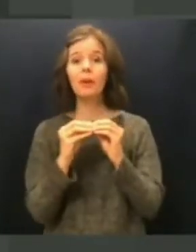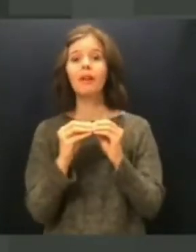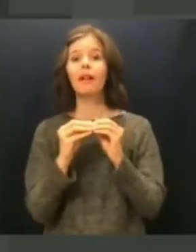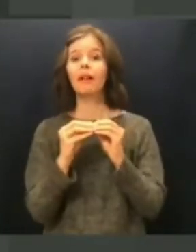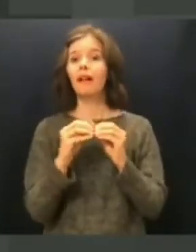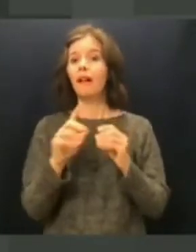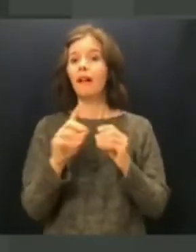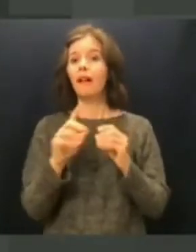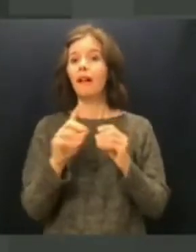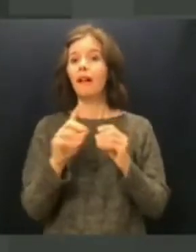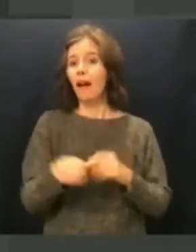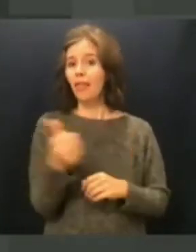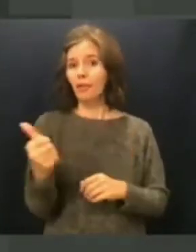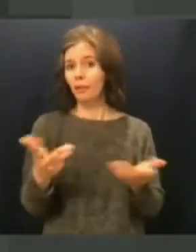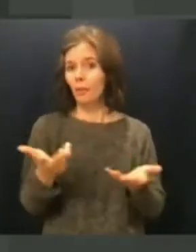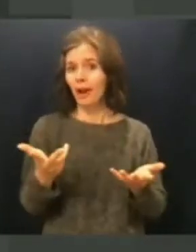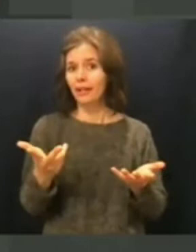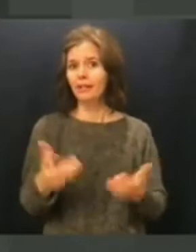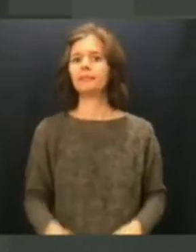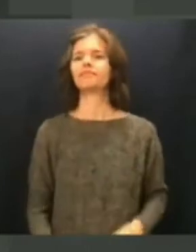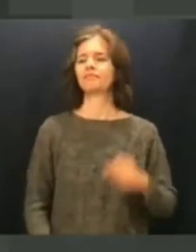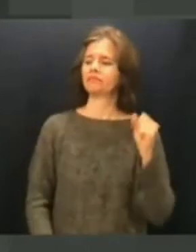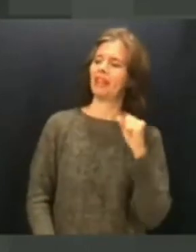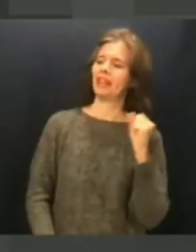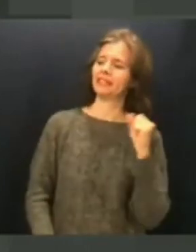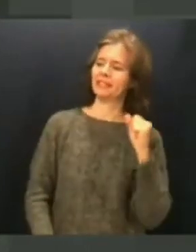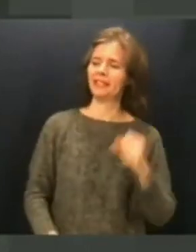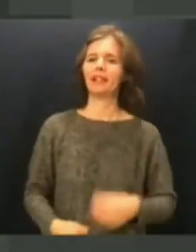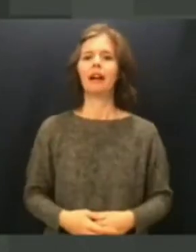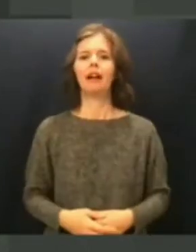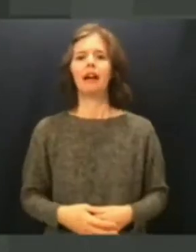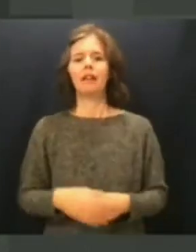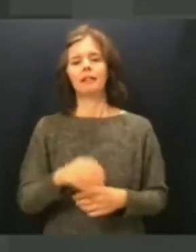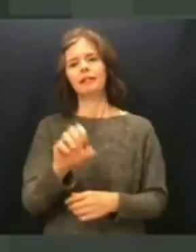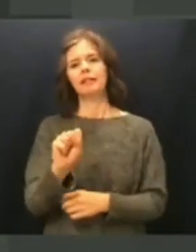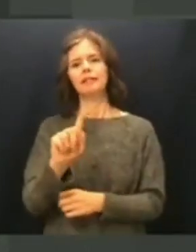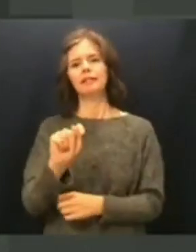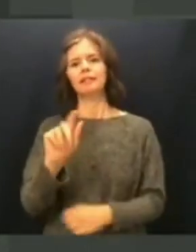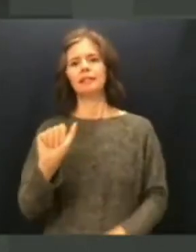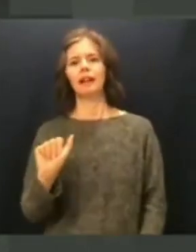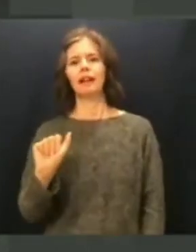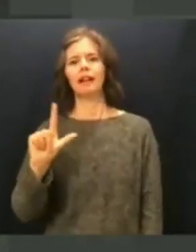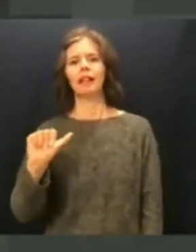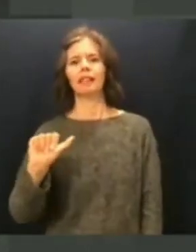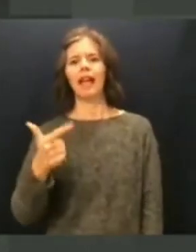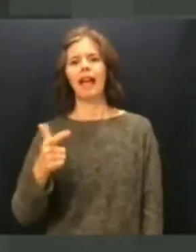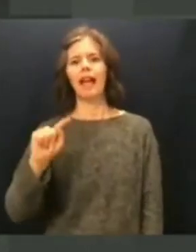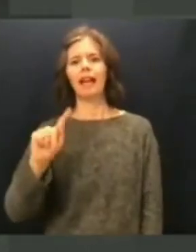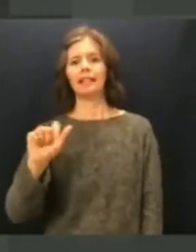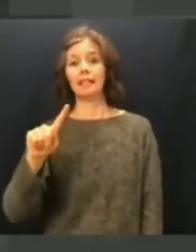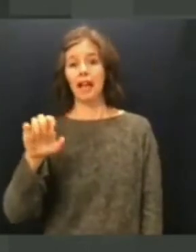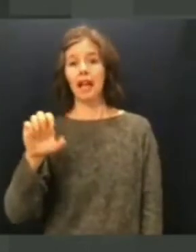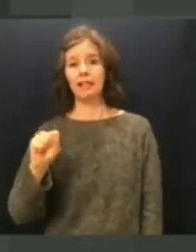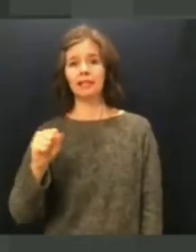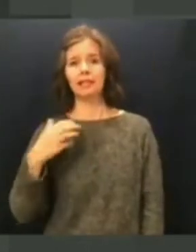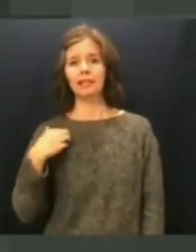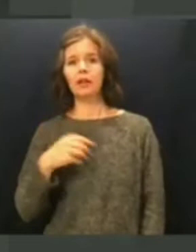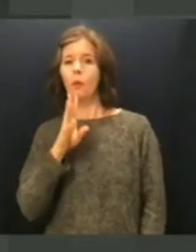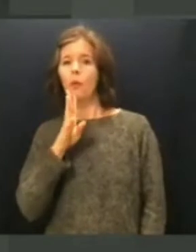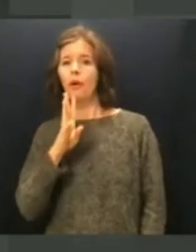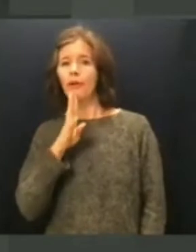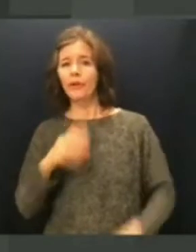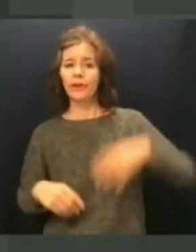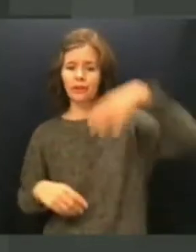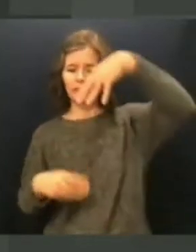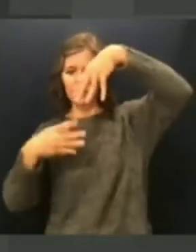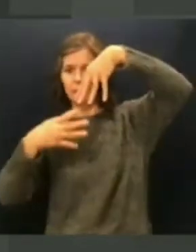so maybe you saw in the video that from the stalactites you could see that it was like dripping water. So actually, if you put a cauldron under